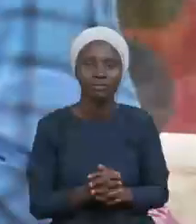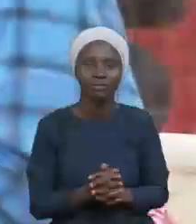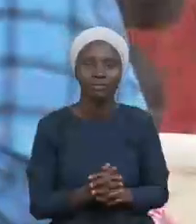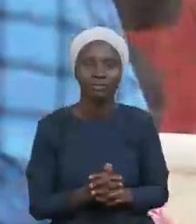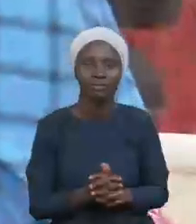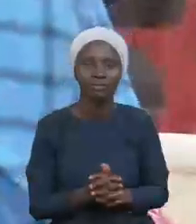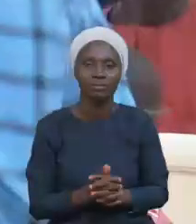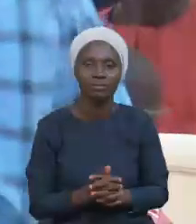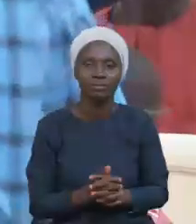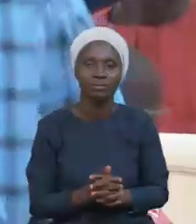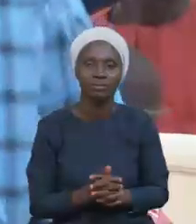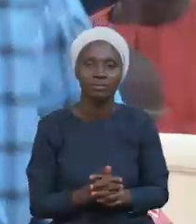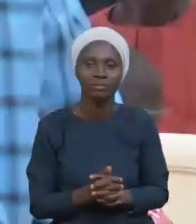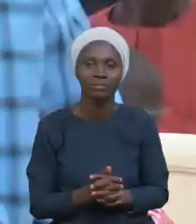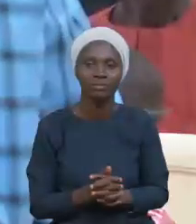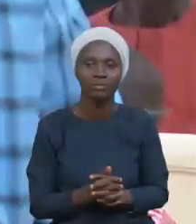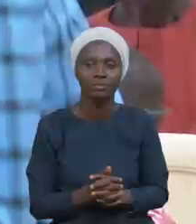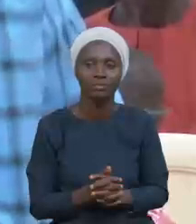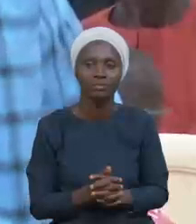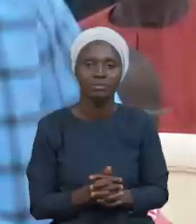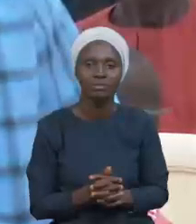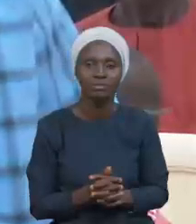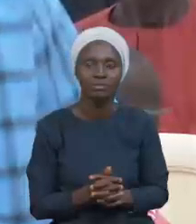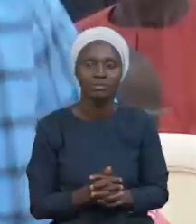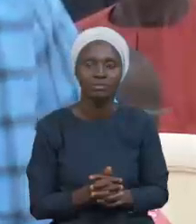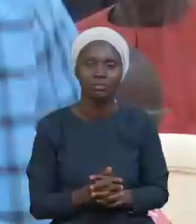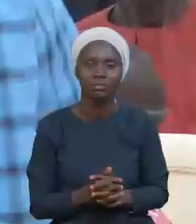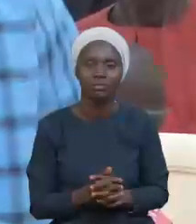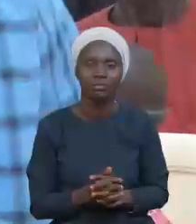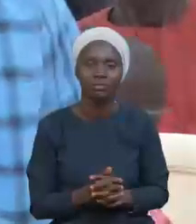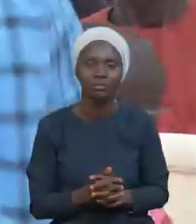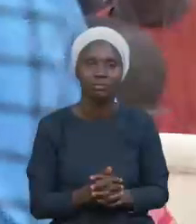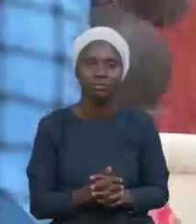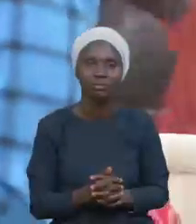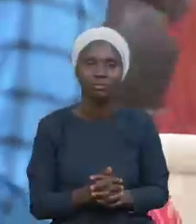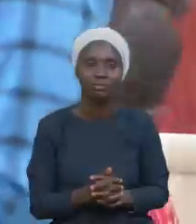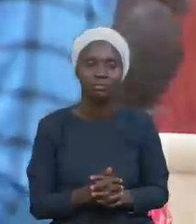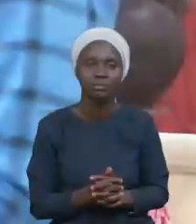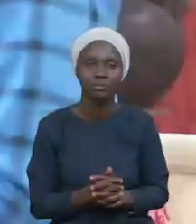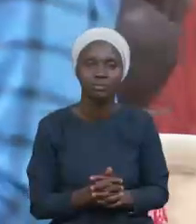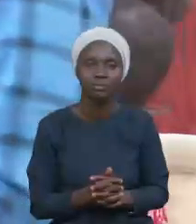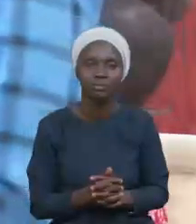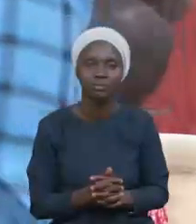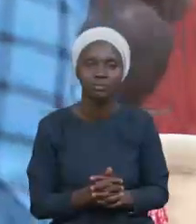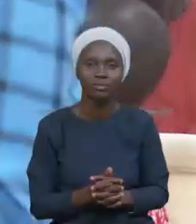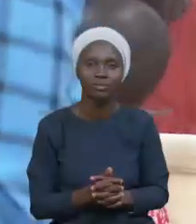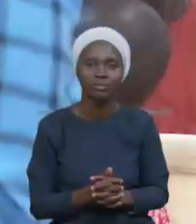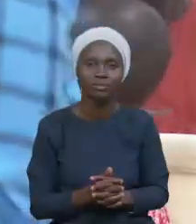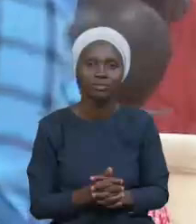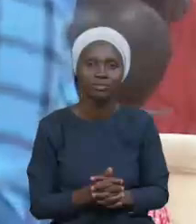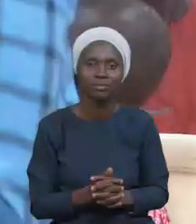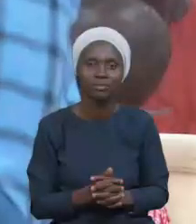counseling. Okay, let's quickly do quick. out of all